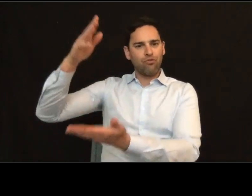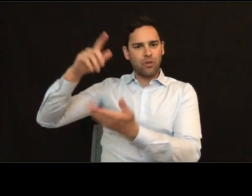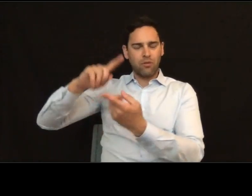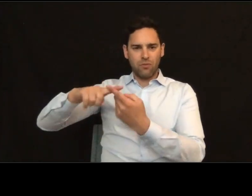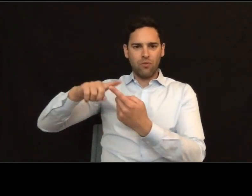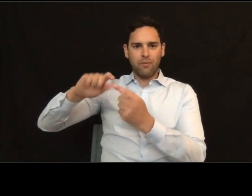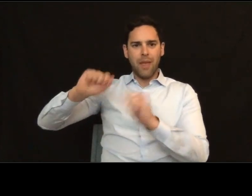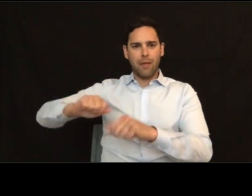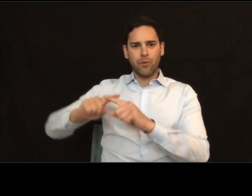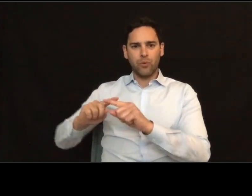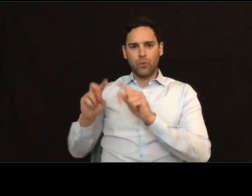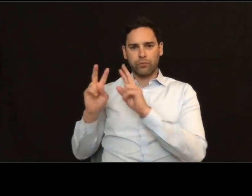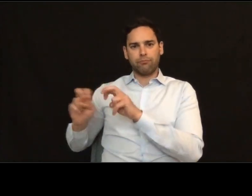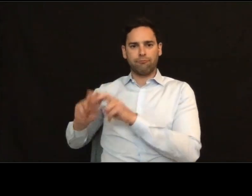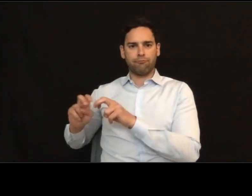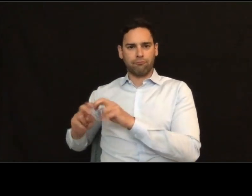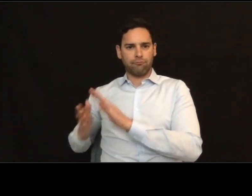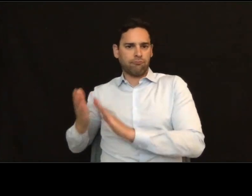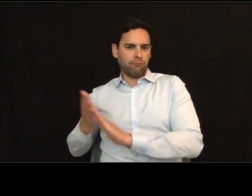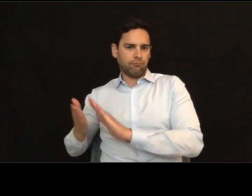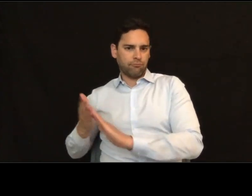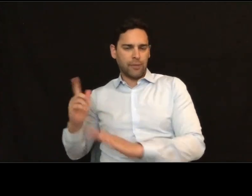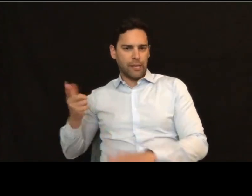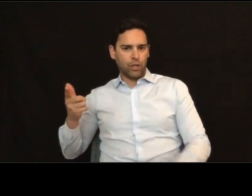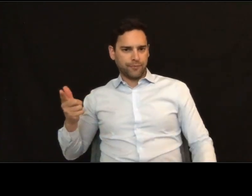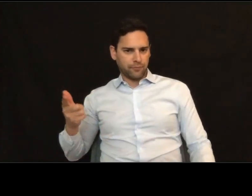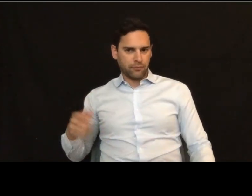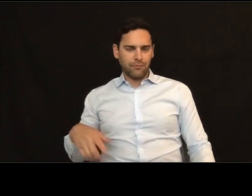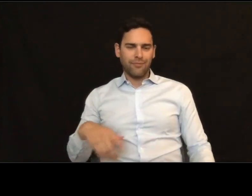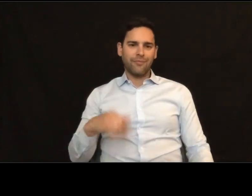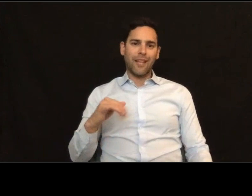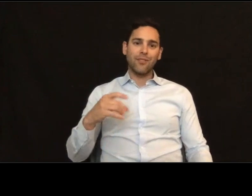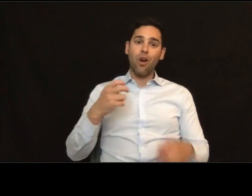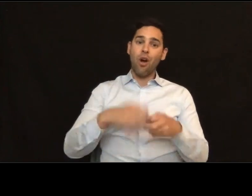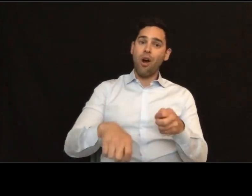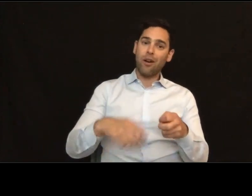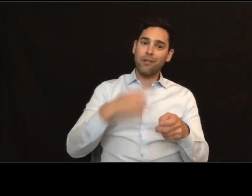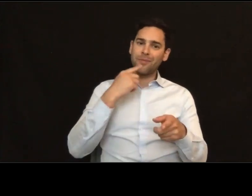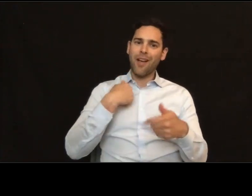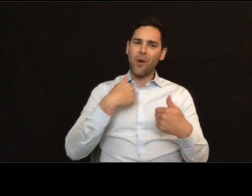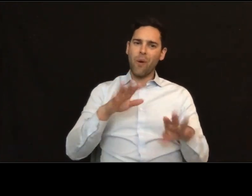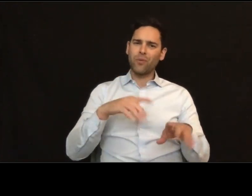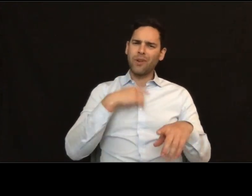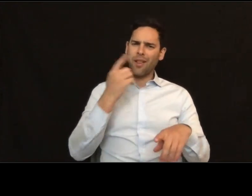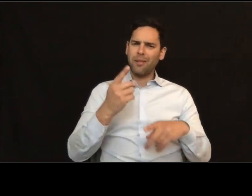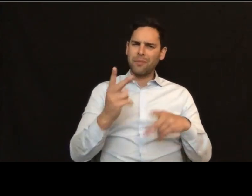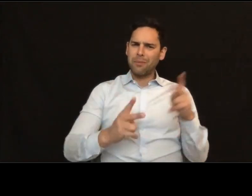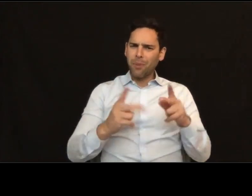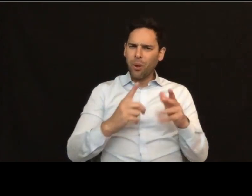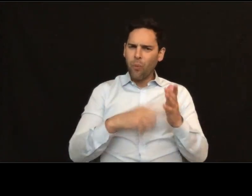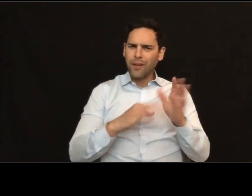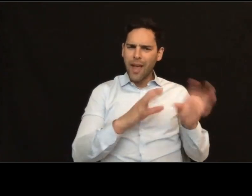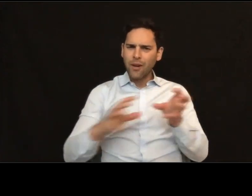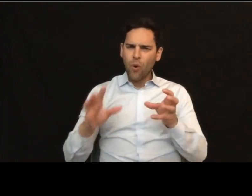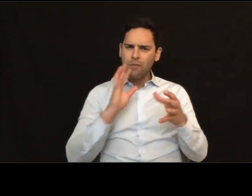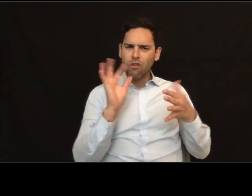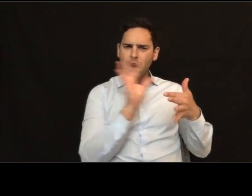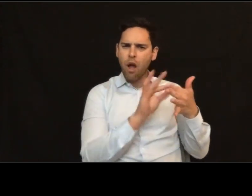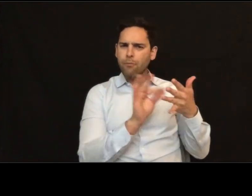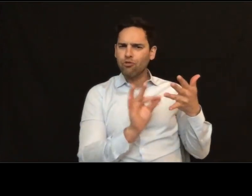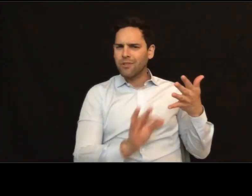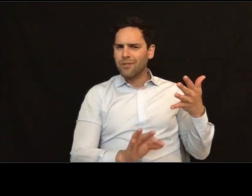really hard when you're sort of caught in the bind of, I don't want to tell people what categories are the options, but also I